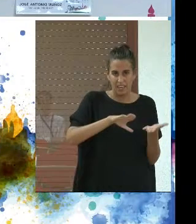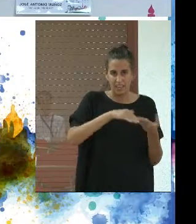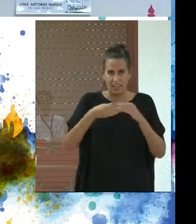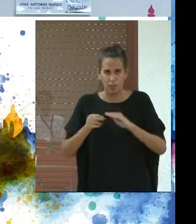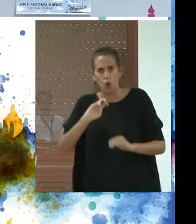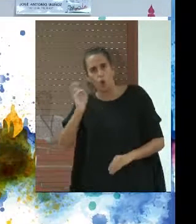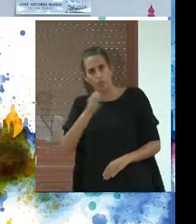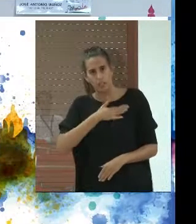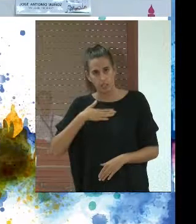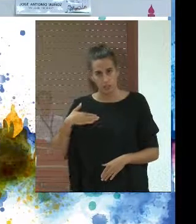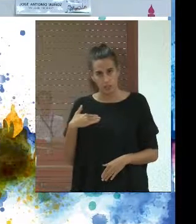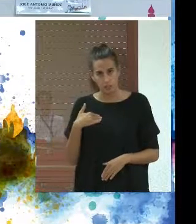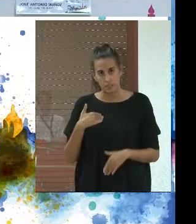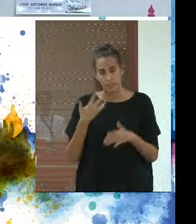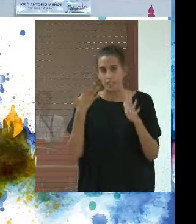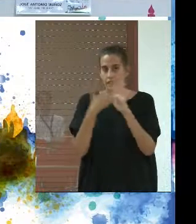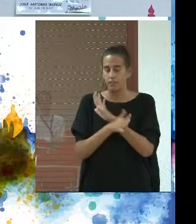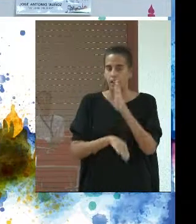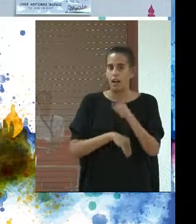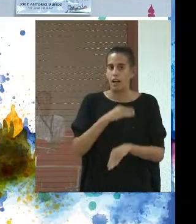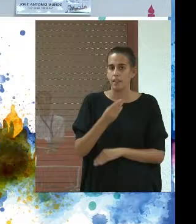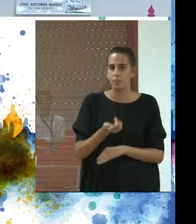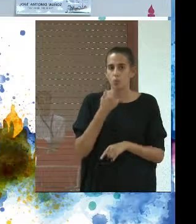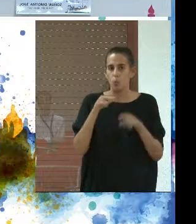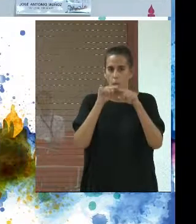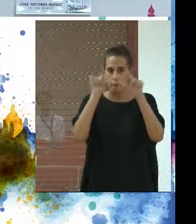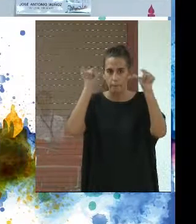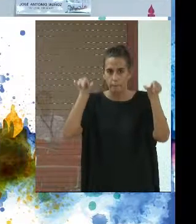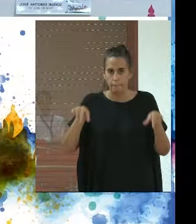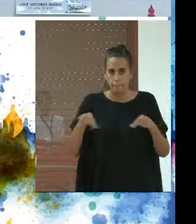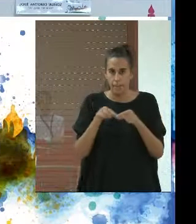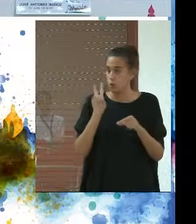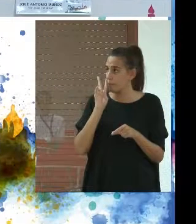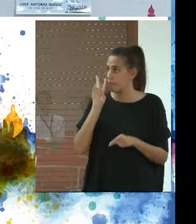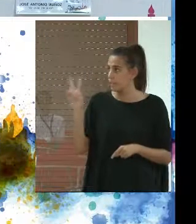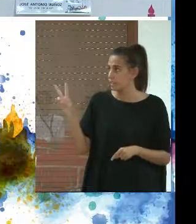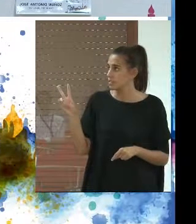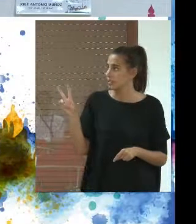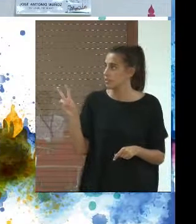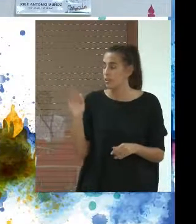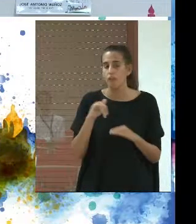the applications that we want them to run are different. So we establish a framework,